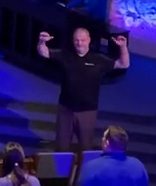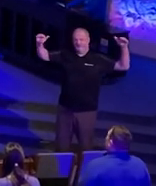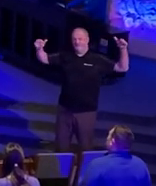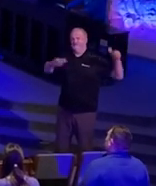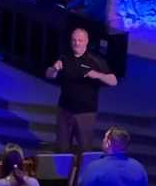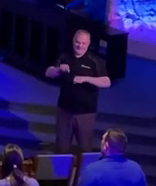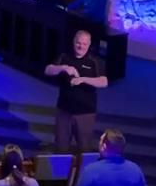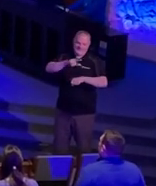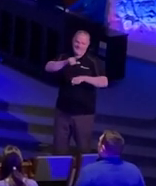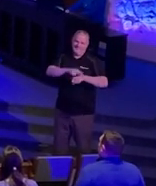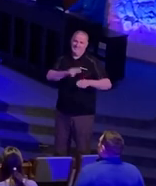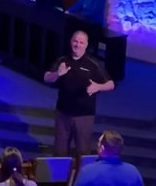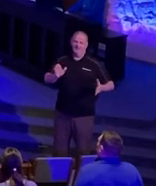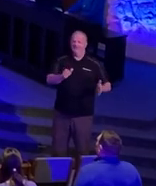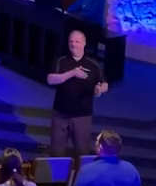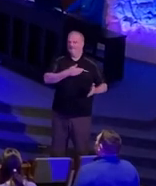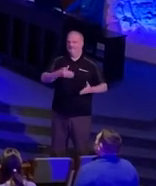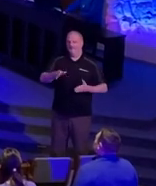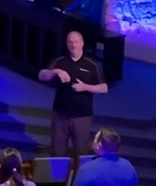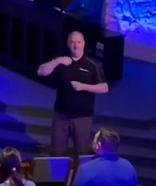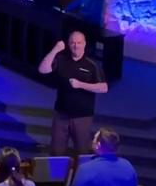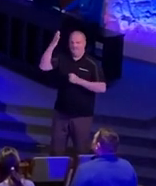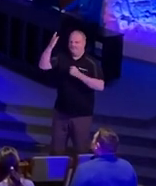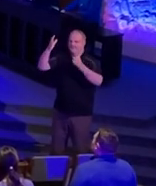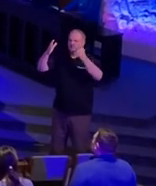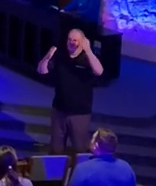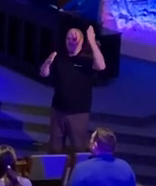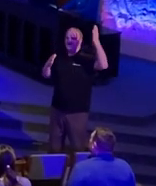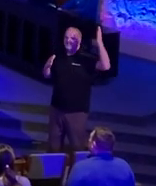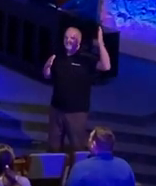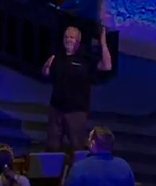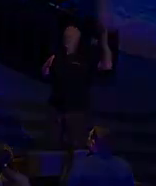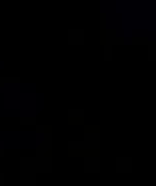nature see.